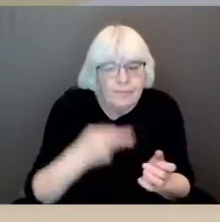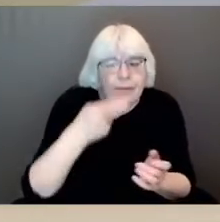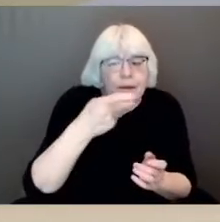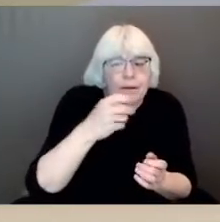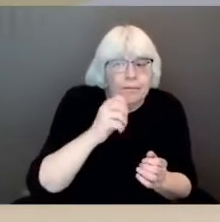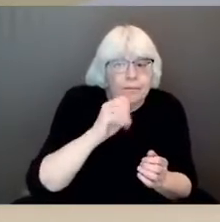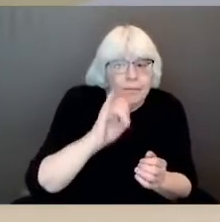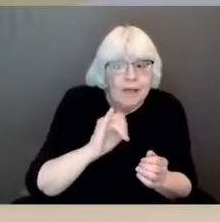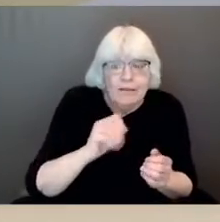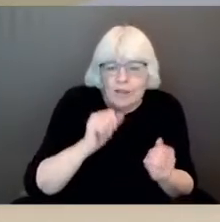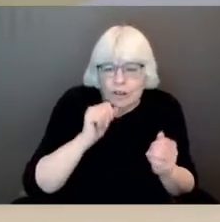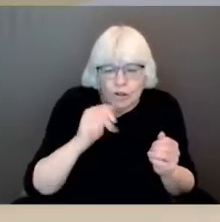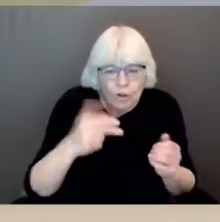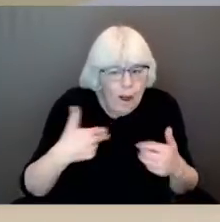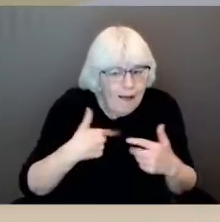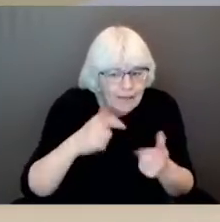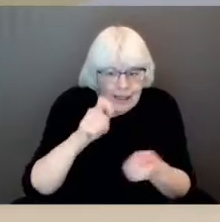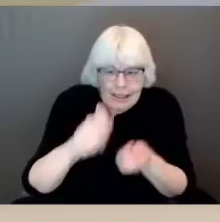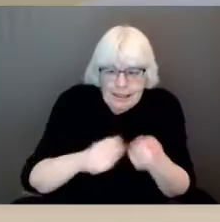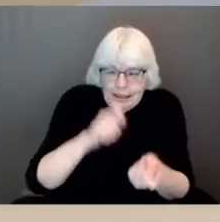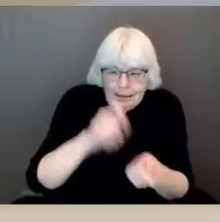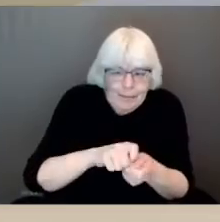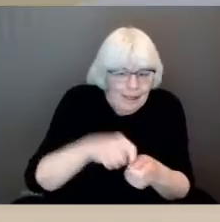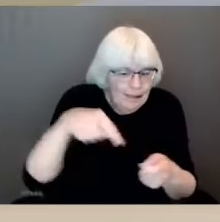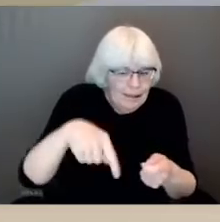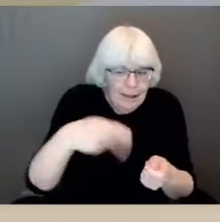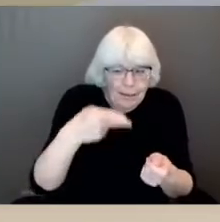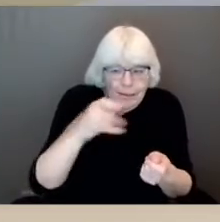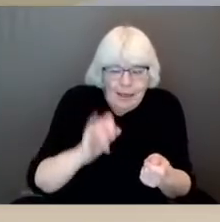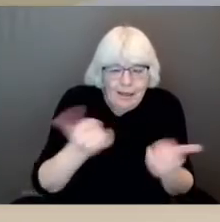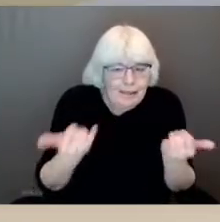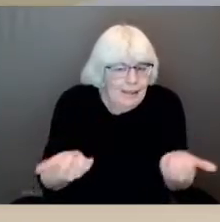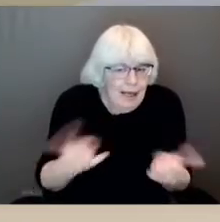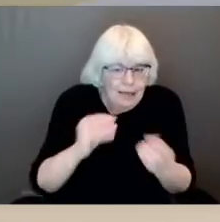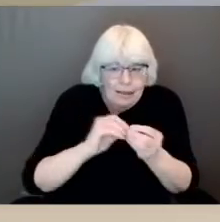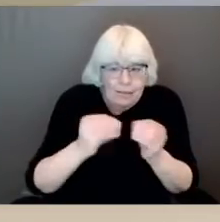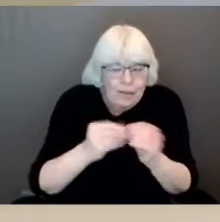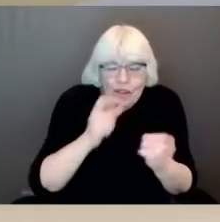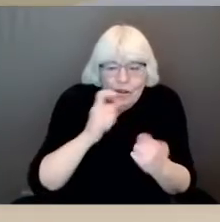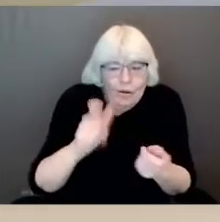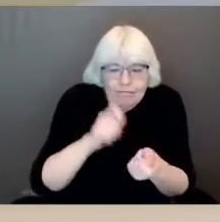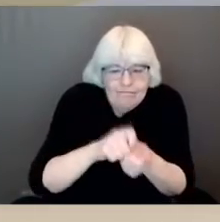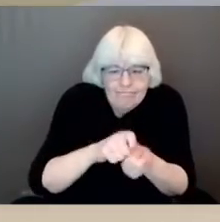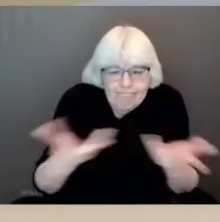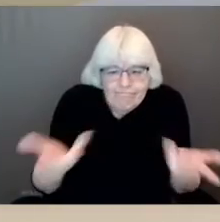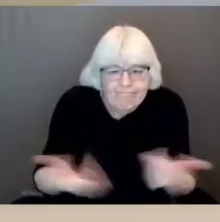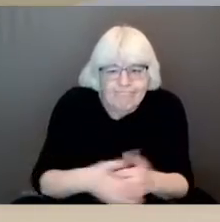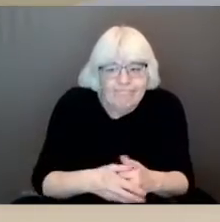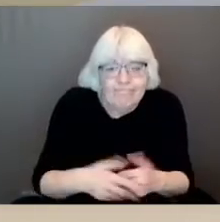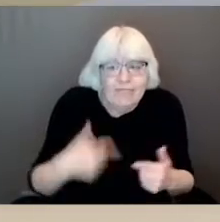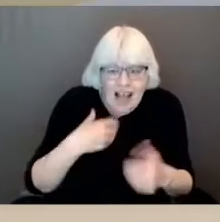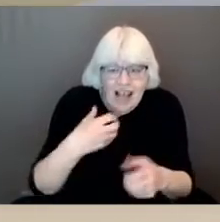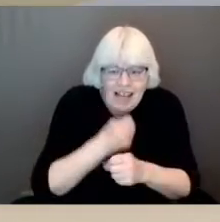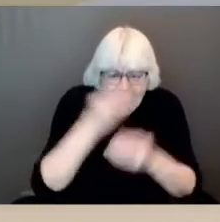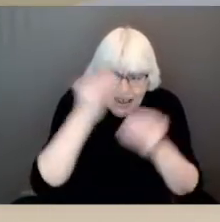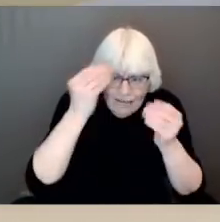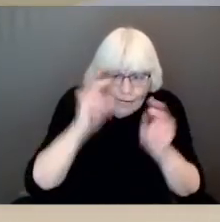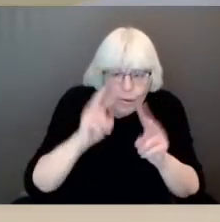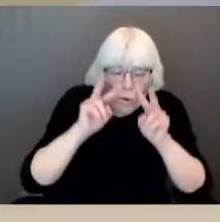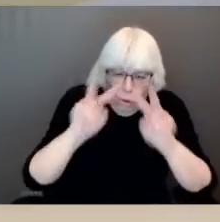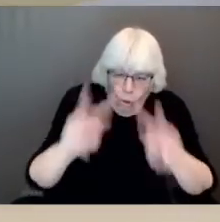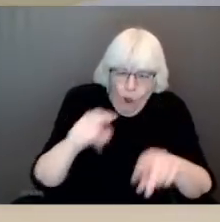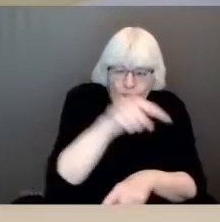individual PEI ones right in front of me, but I certainly can get those. And Premier King, maybe you had a thought about the Vax